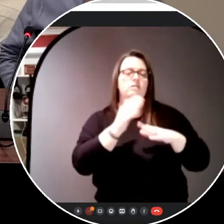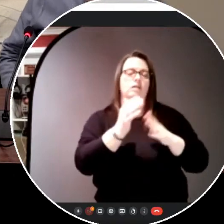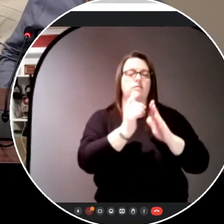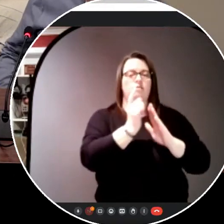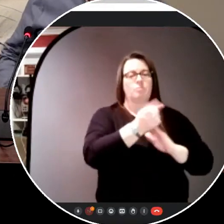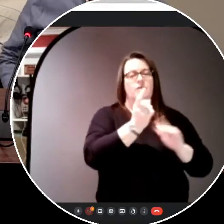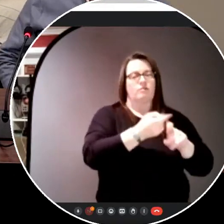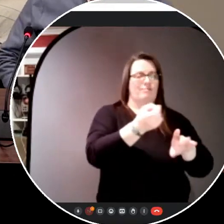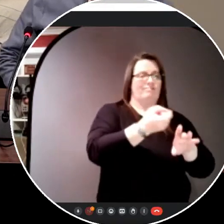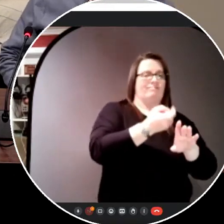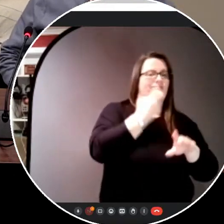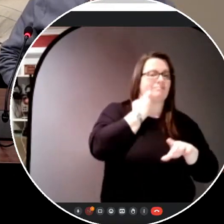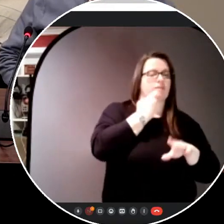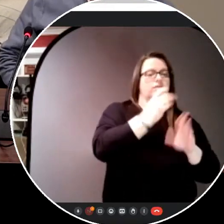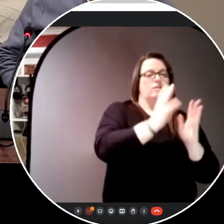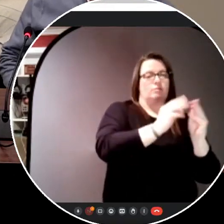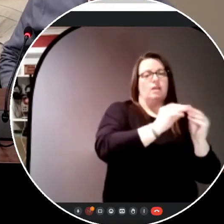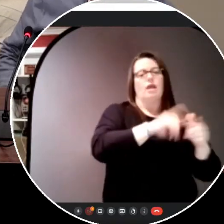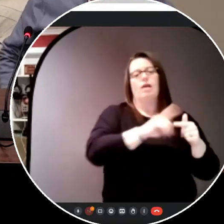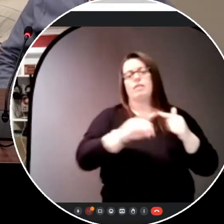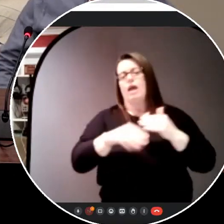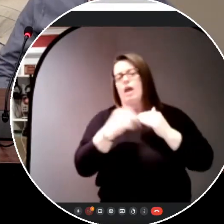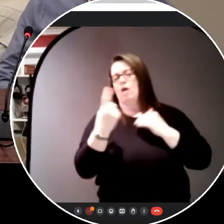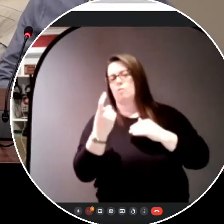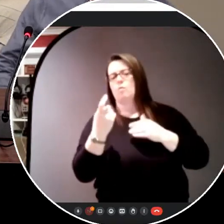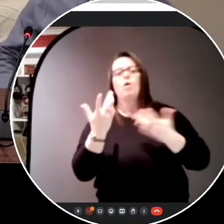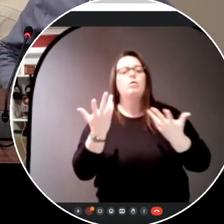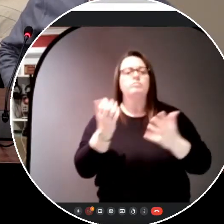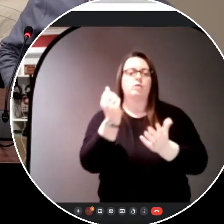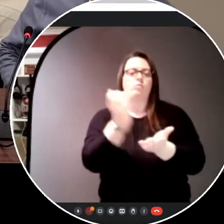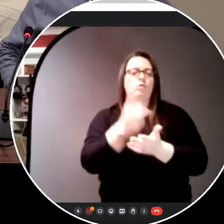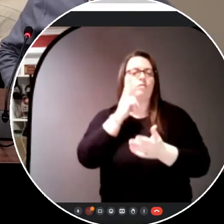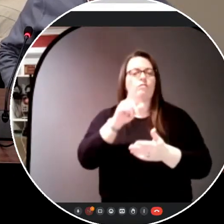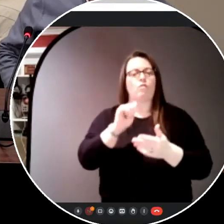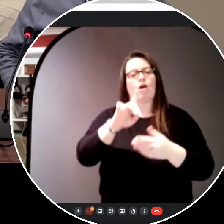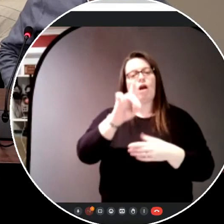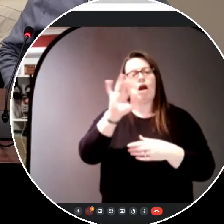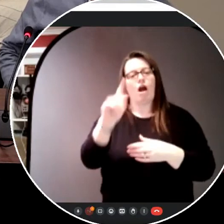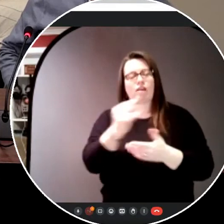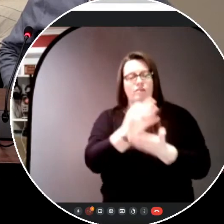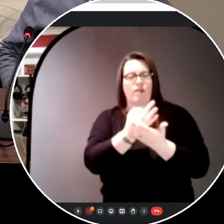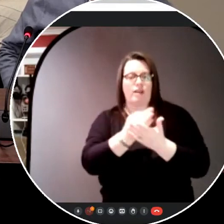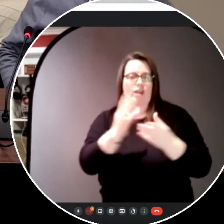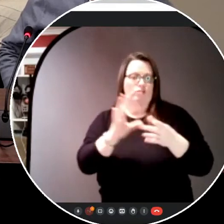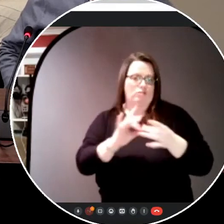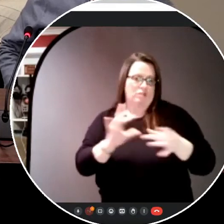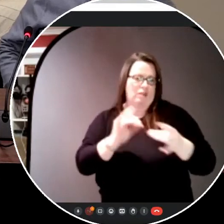and we dealt with the approval of our audited financial statements for our last fiscal year, which ended June 30th,